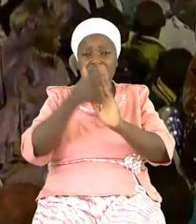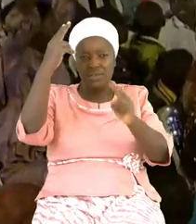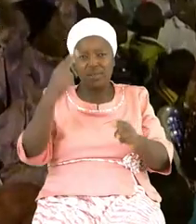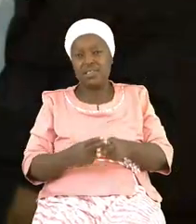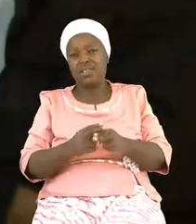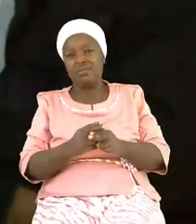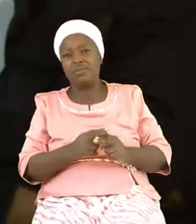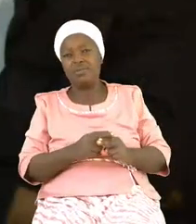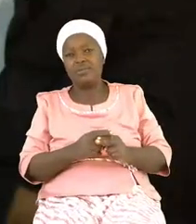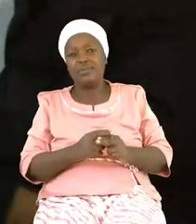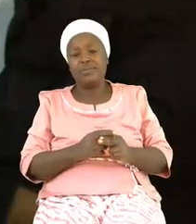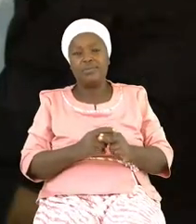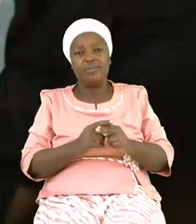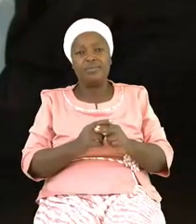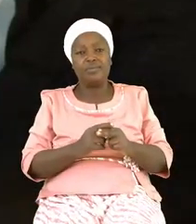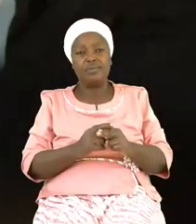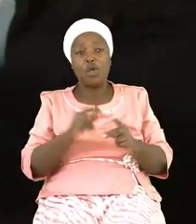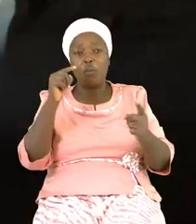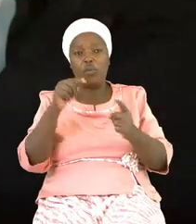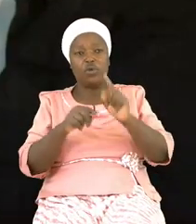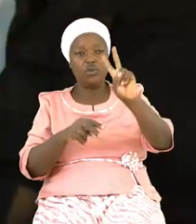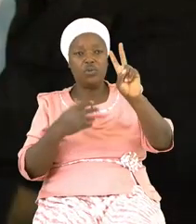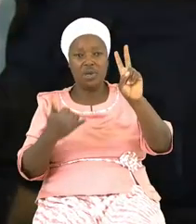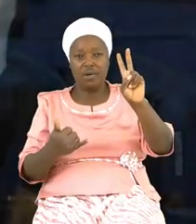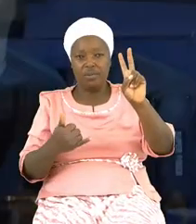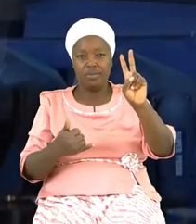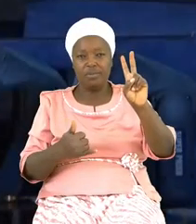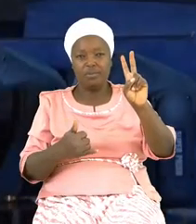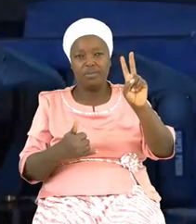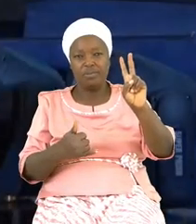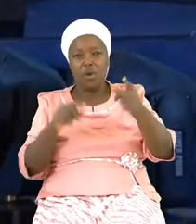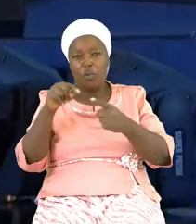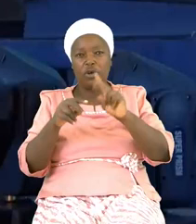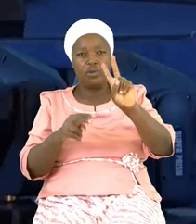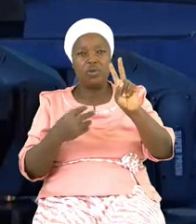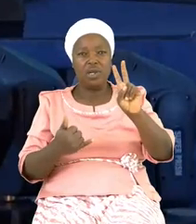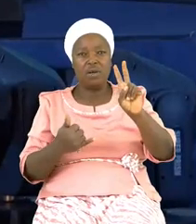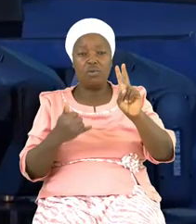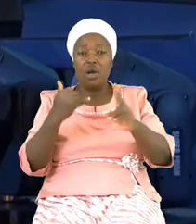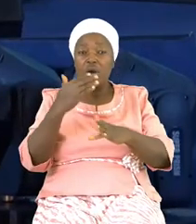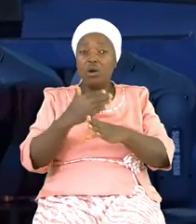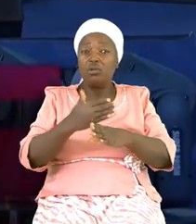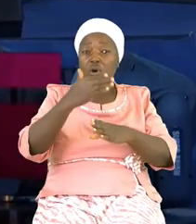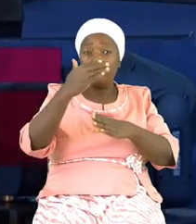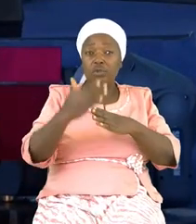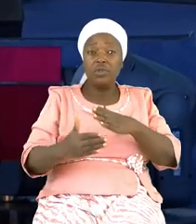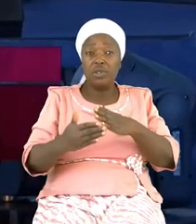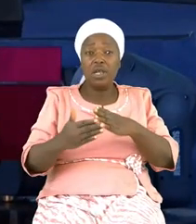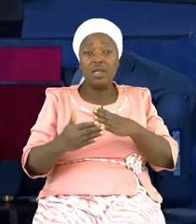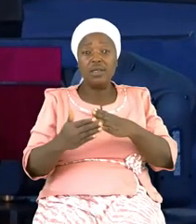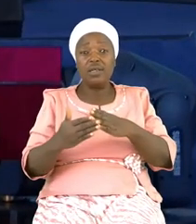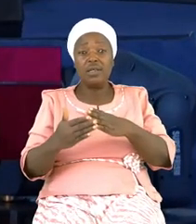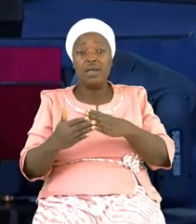name. Point number two now. In point number two, total redemption